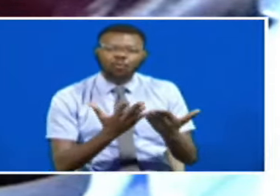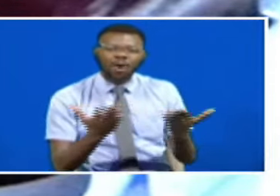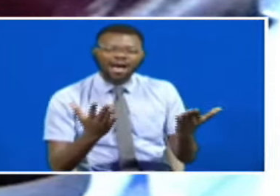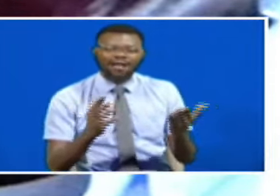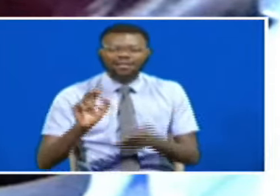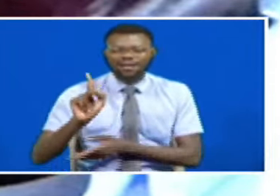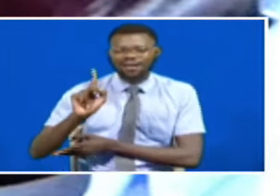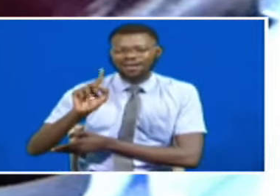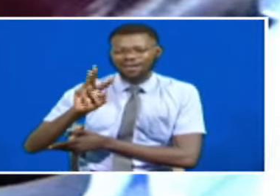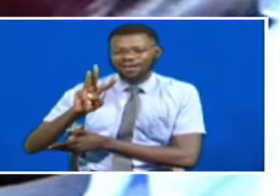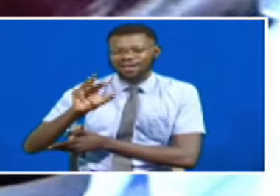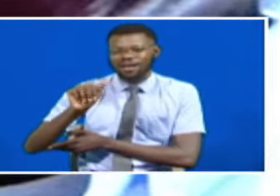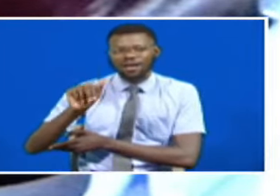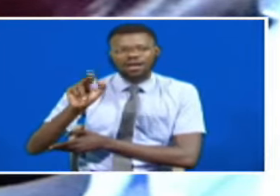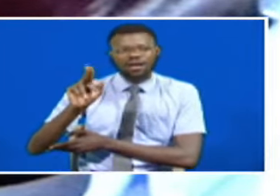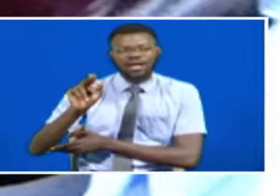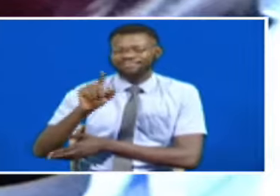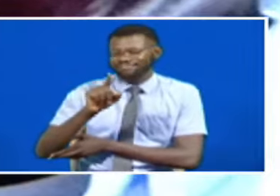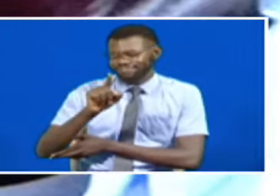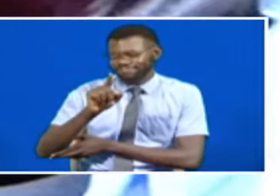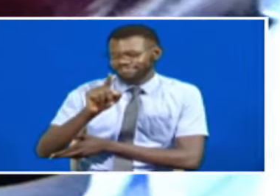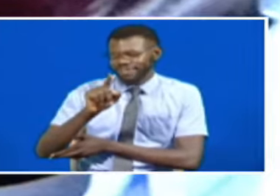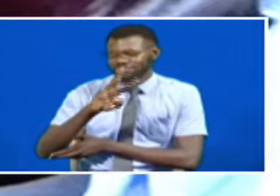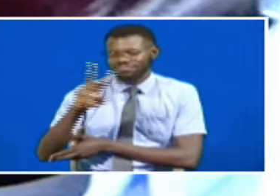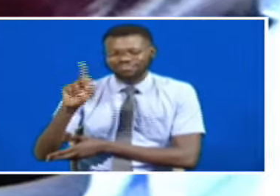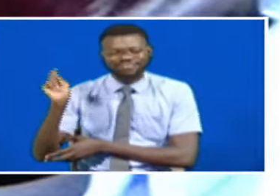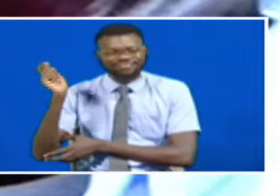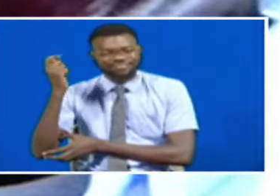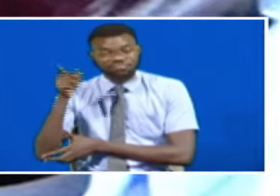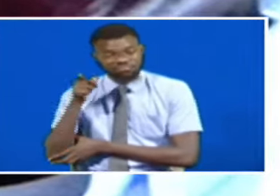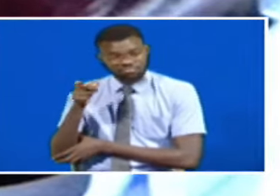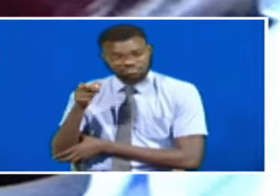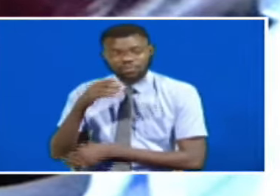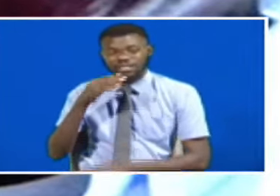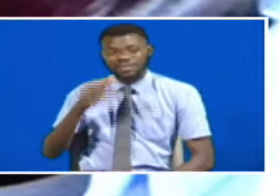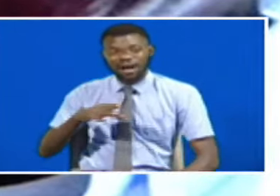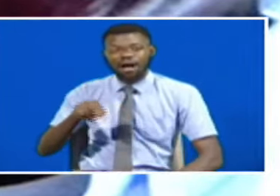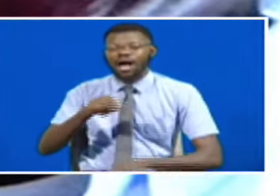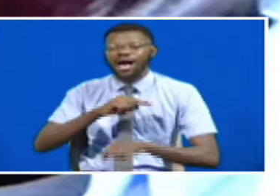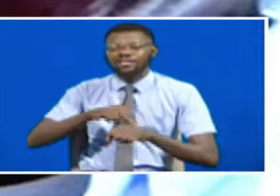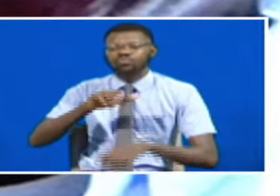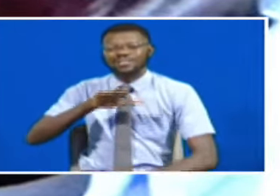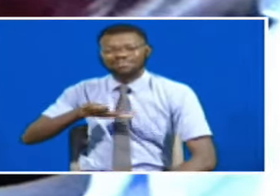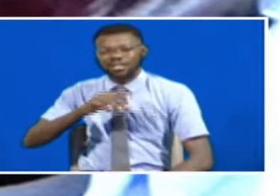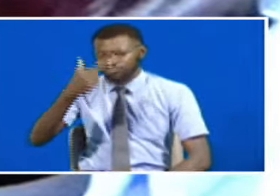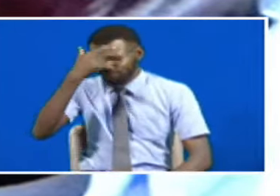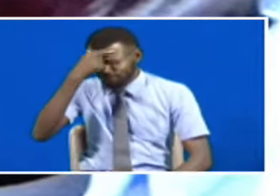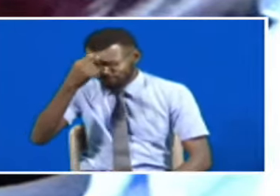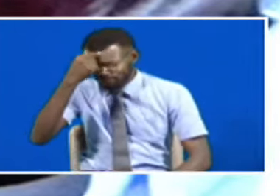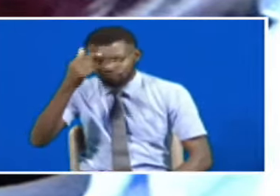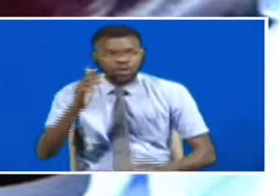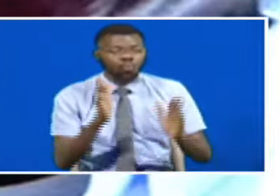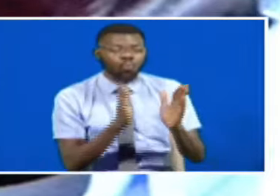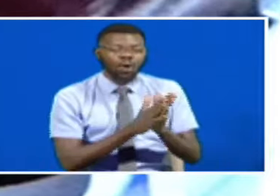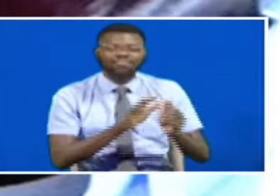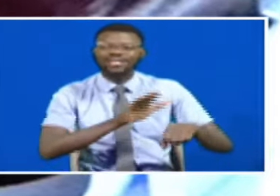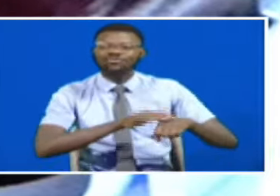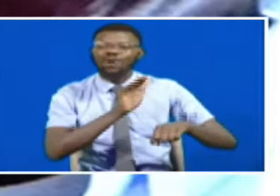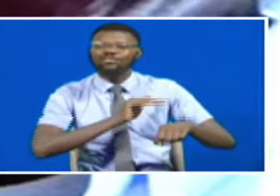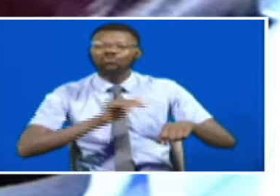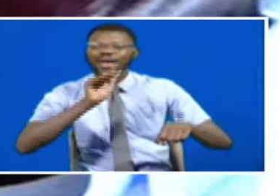constituency in Western Kenya, pitting the Speaker of the National Assembly, Moses Wetangula, against Trans Nzoia Governor